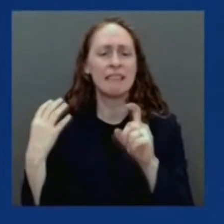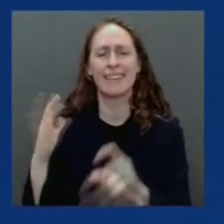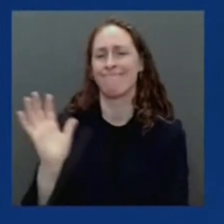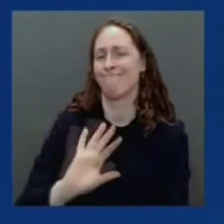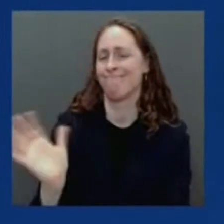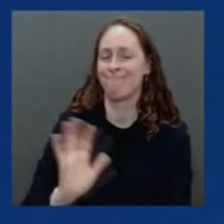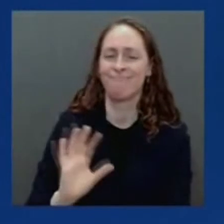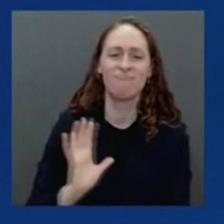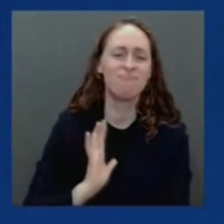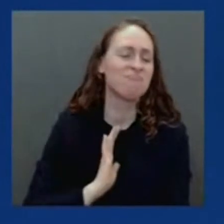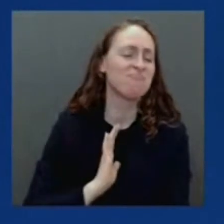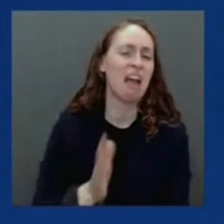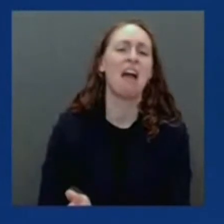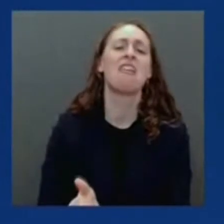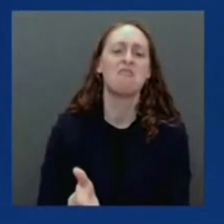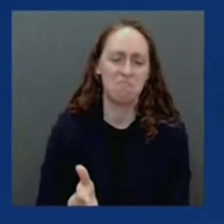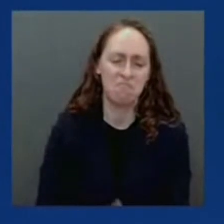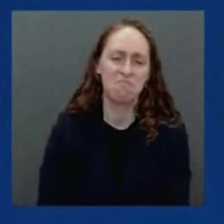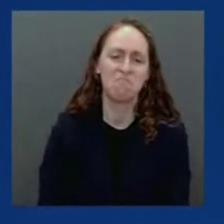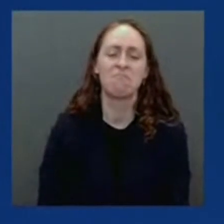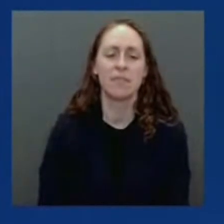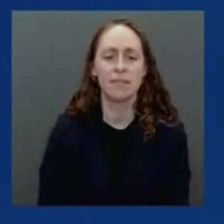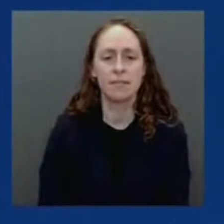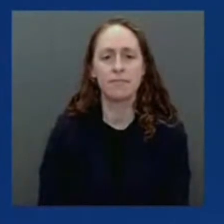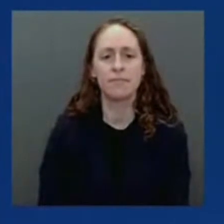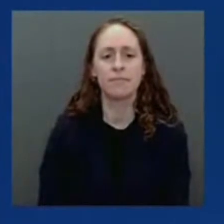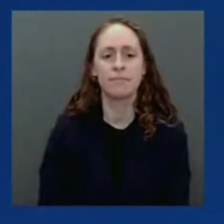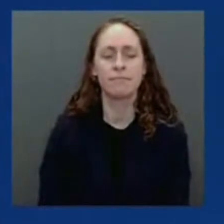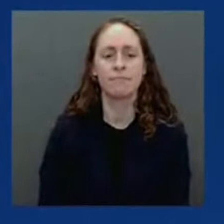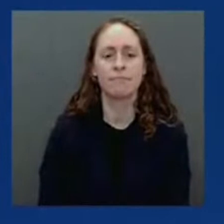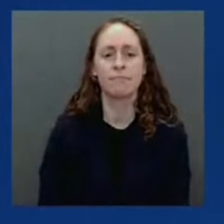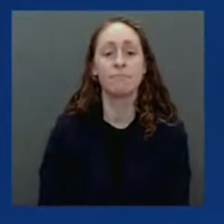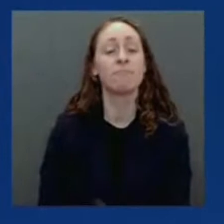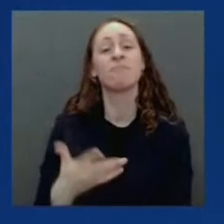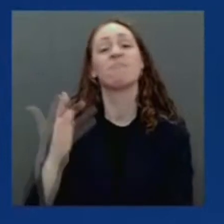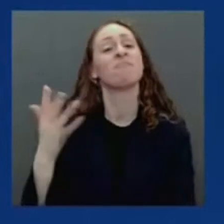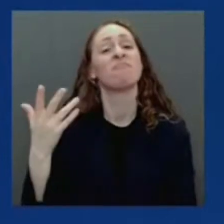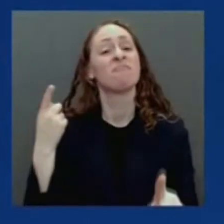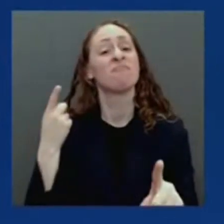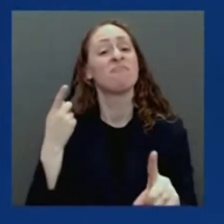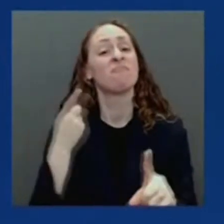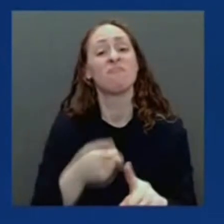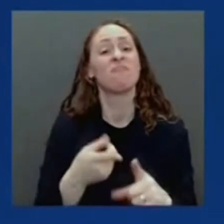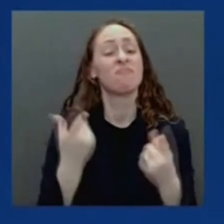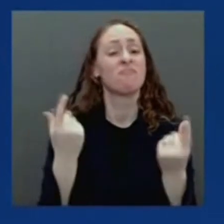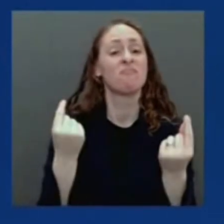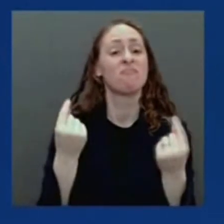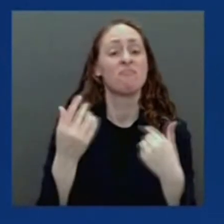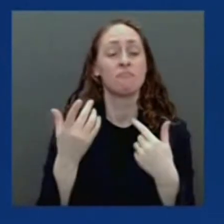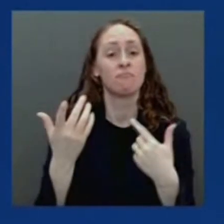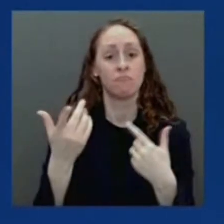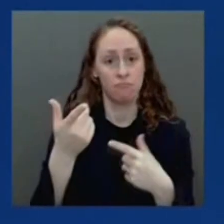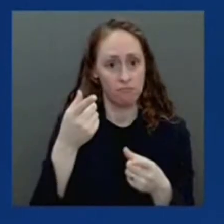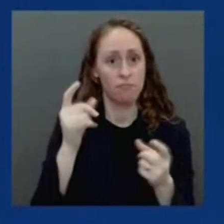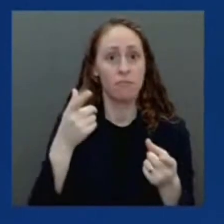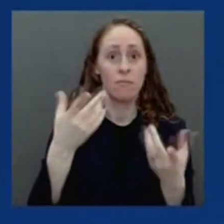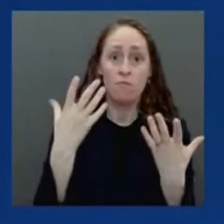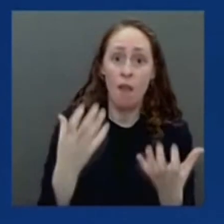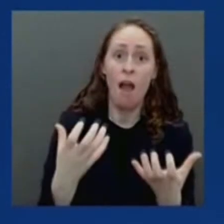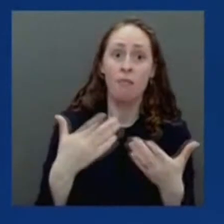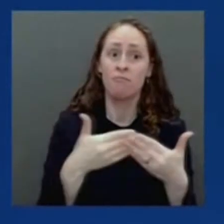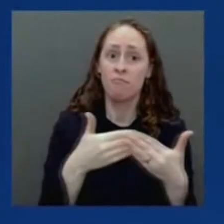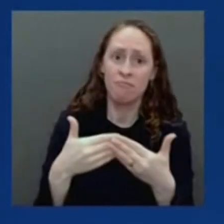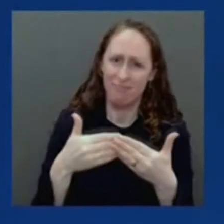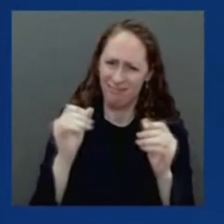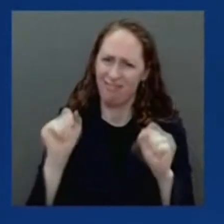takeaway message about vaccination and conception? New data add to previous studies that indicate